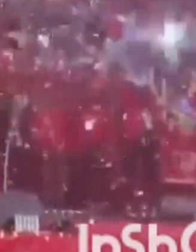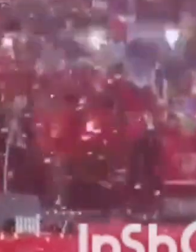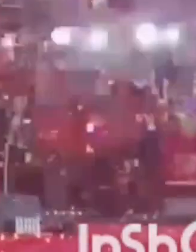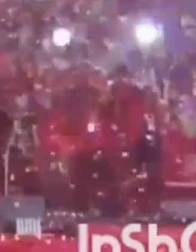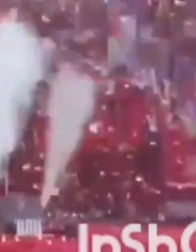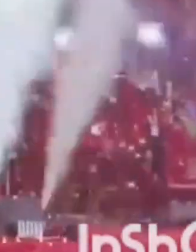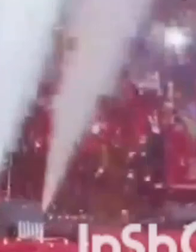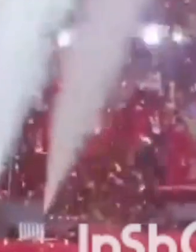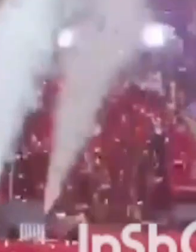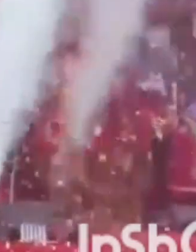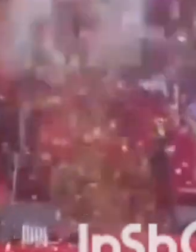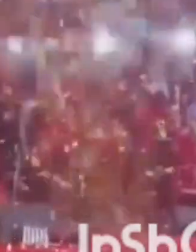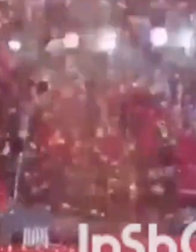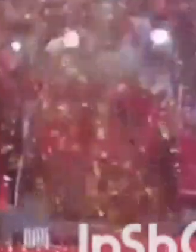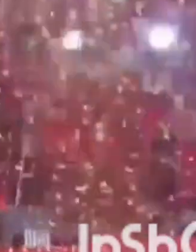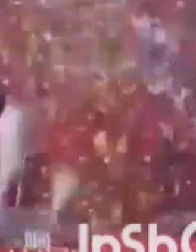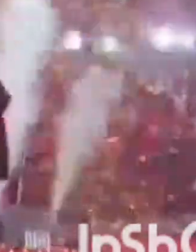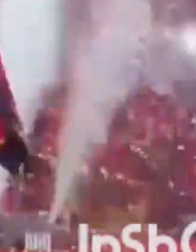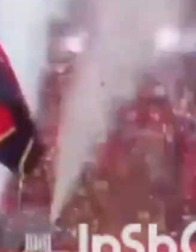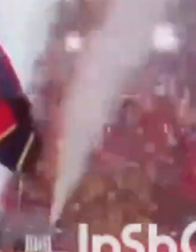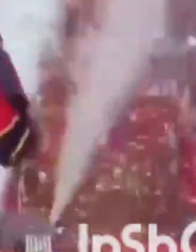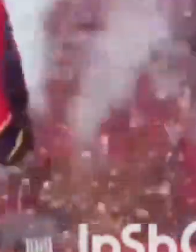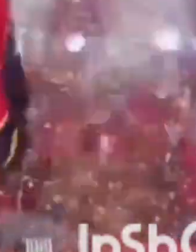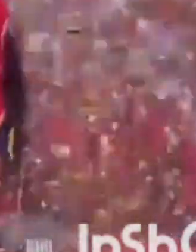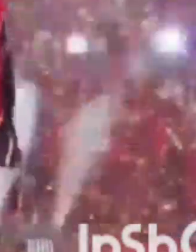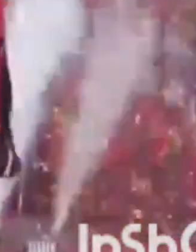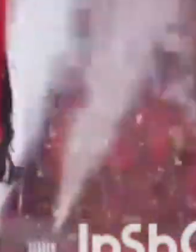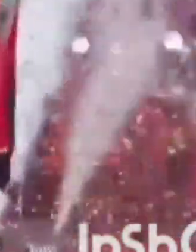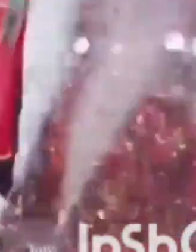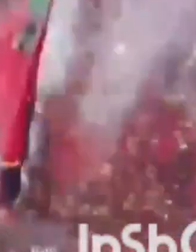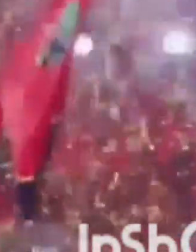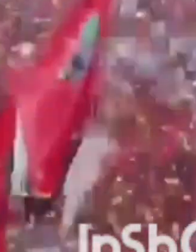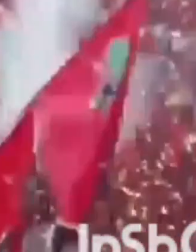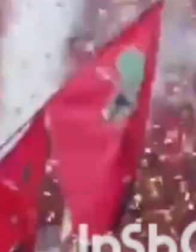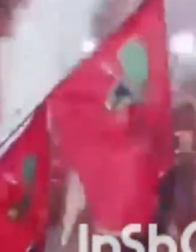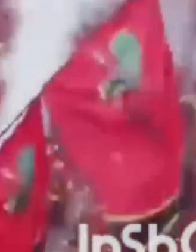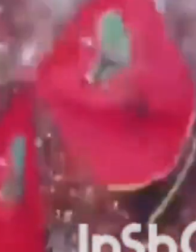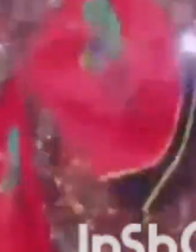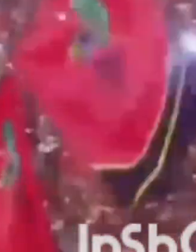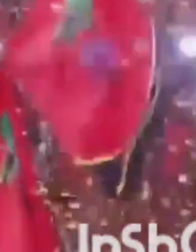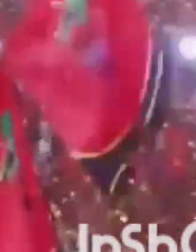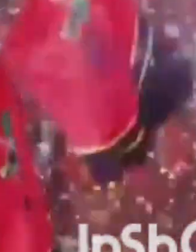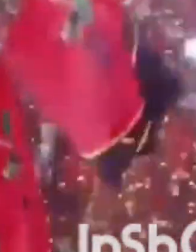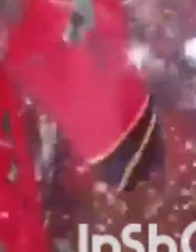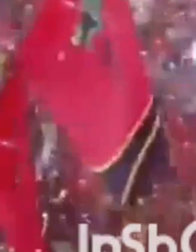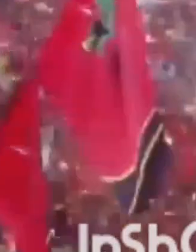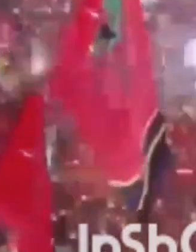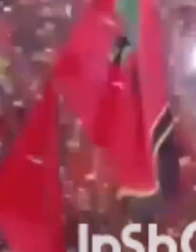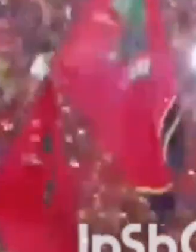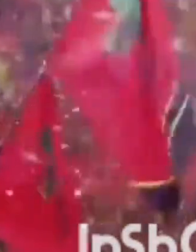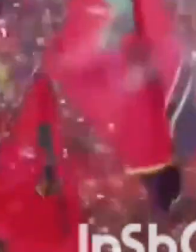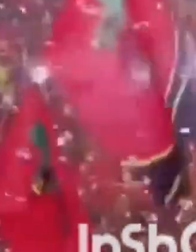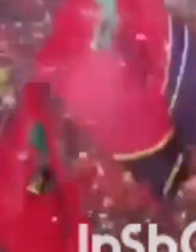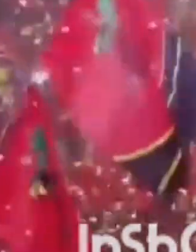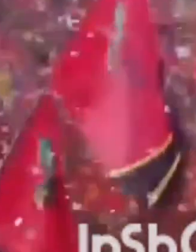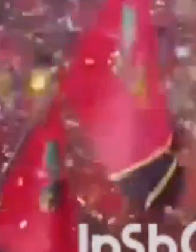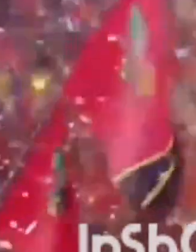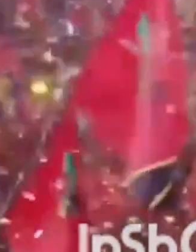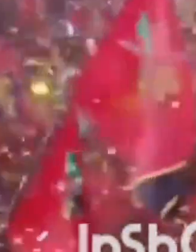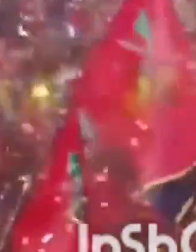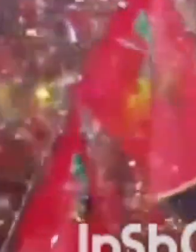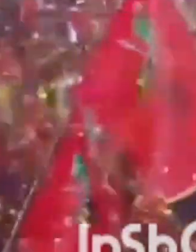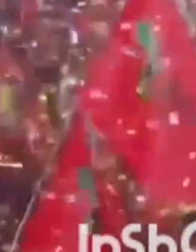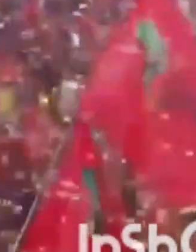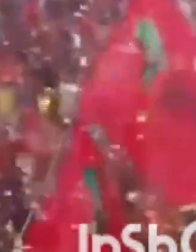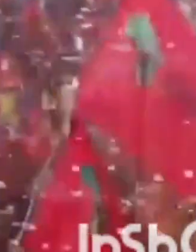happy Friday. As you've seen in the previous slides, it seems like Palapala Famsaka will haunt Ramaphosa for as long as he is alive. Julius Malema